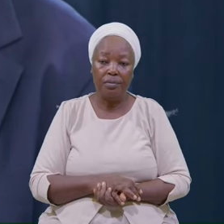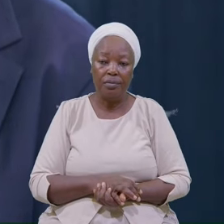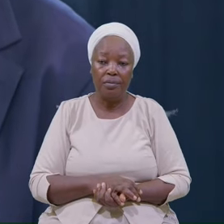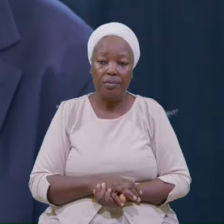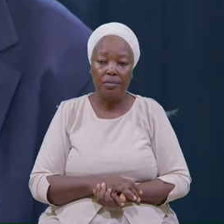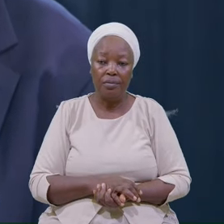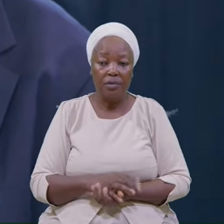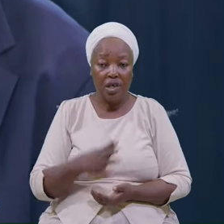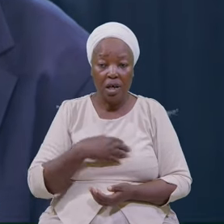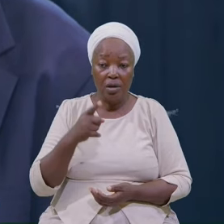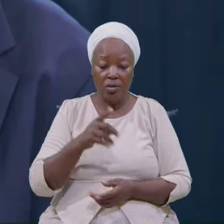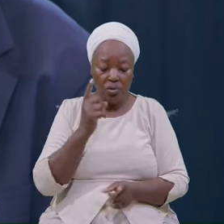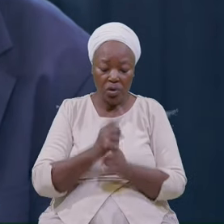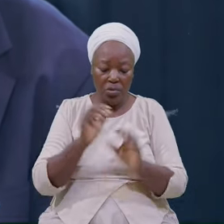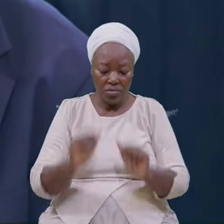and you just gave your